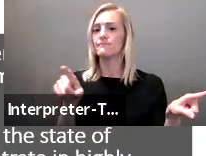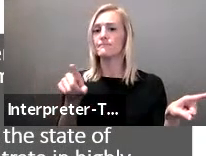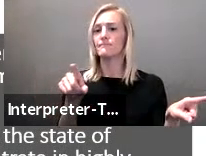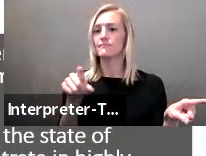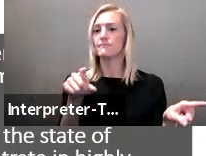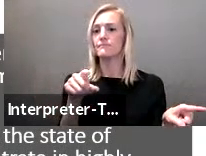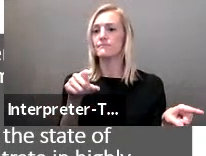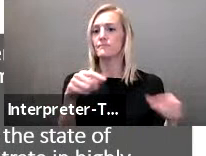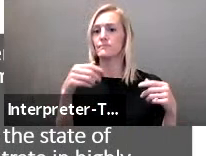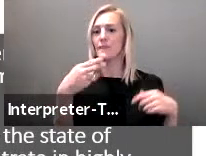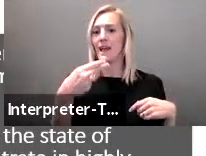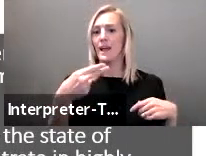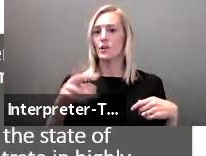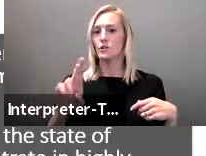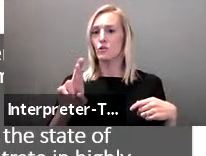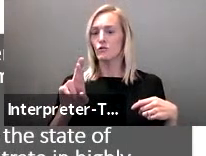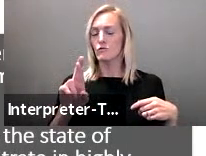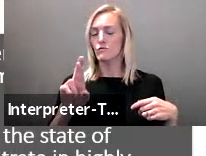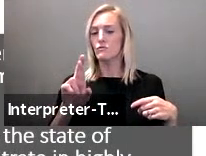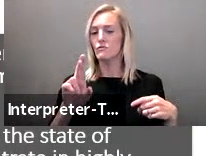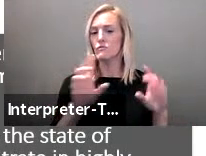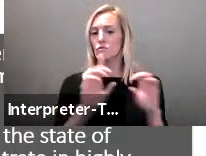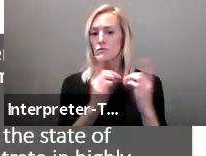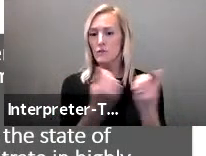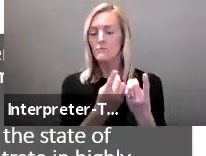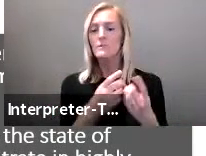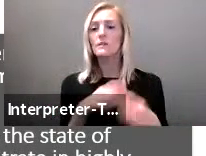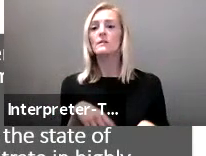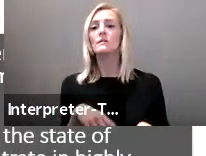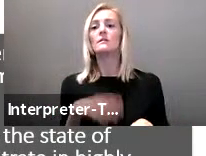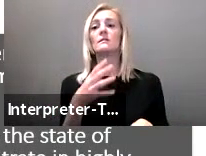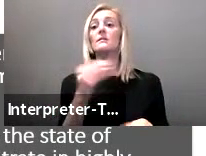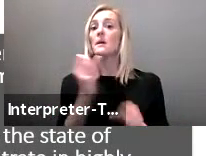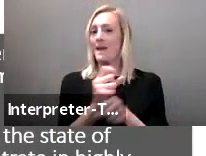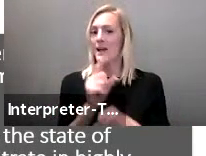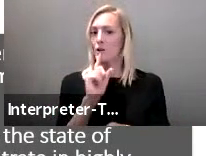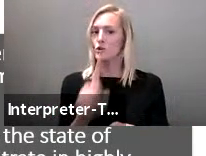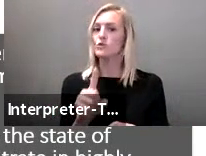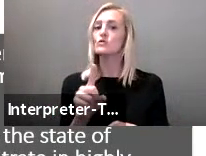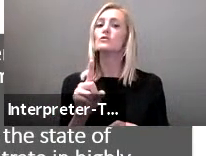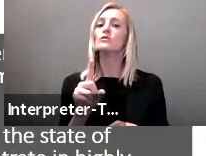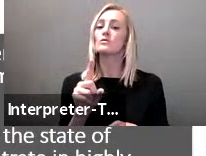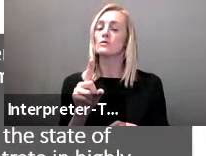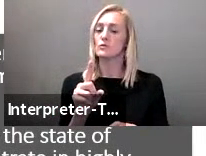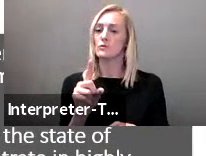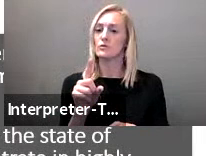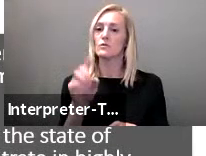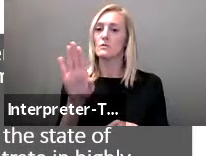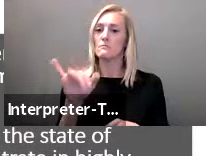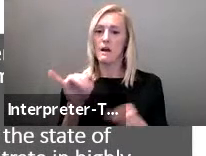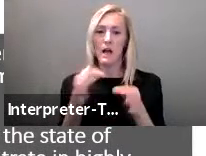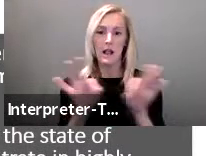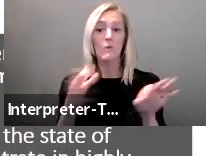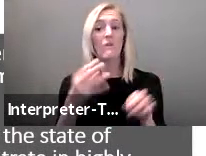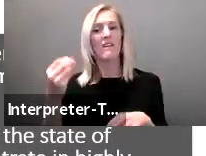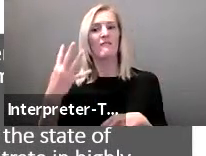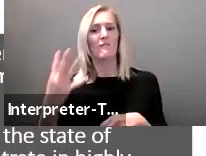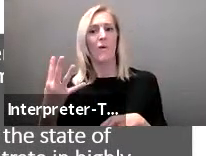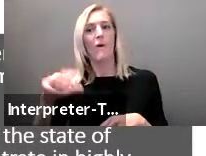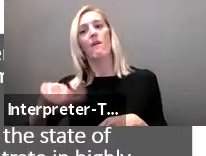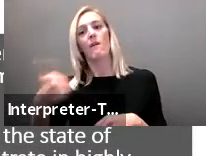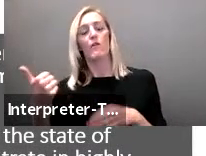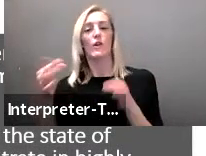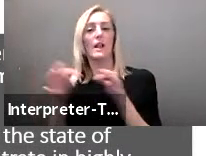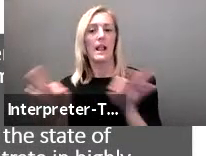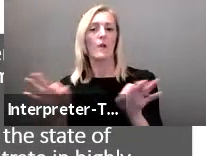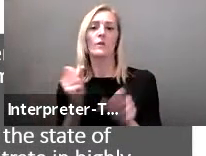the information is provided not only bilingual, but in 4 different languages, to make sure that it's covering